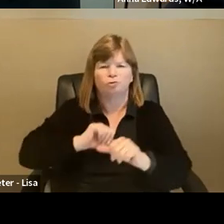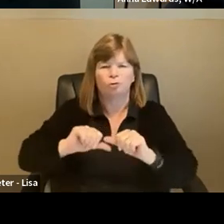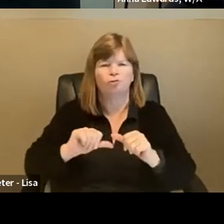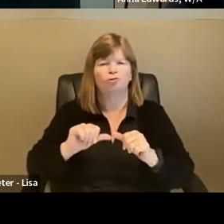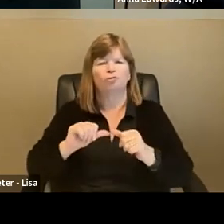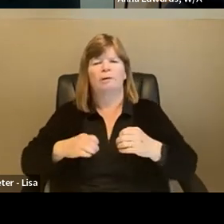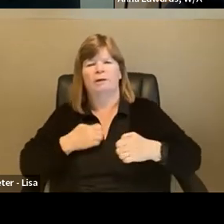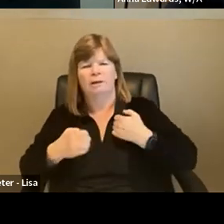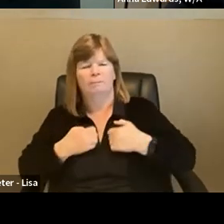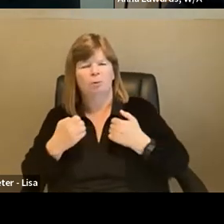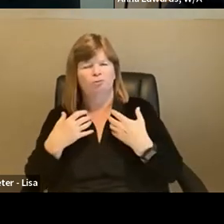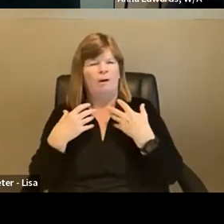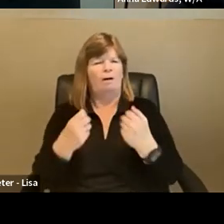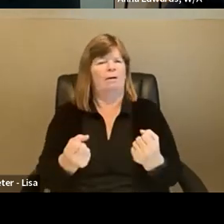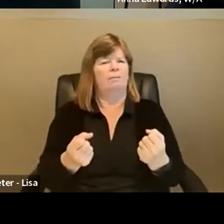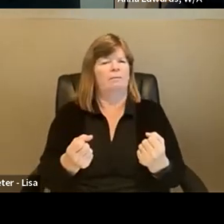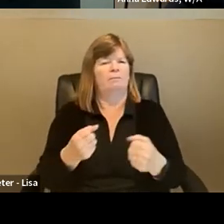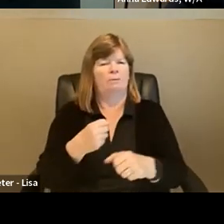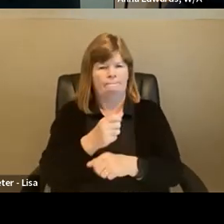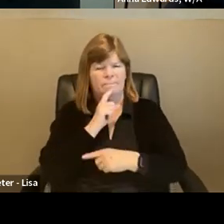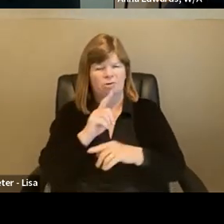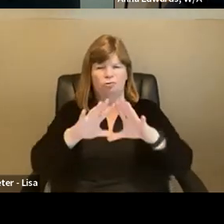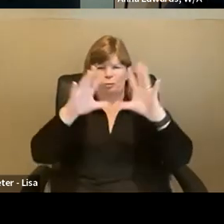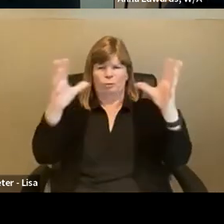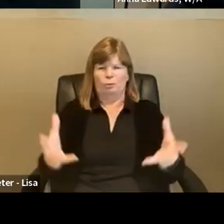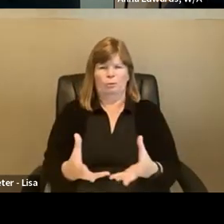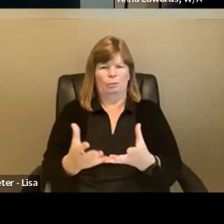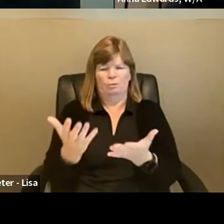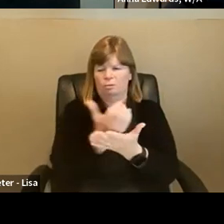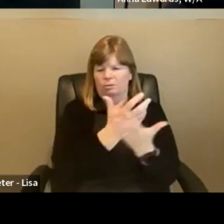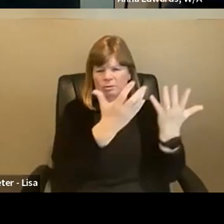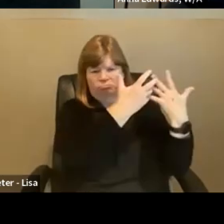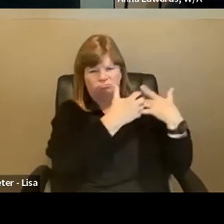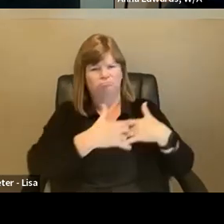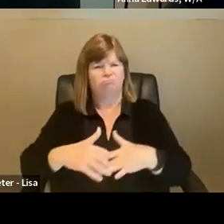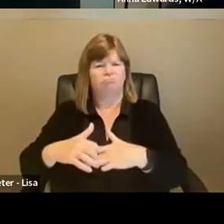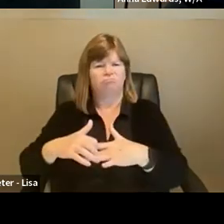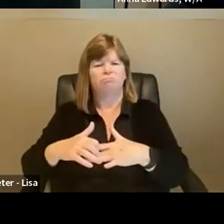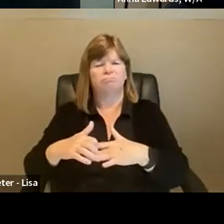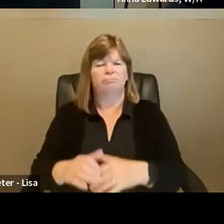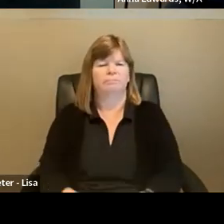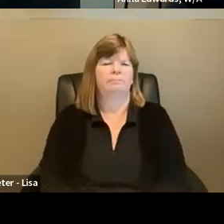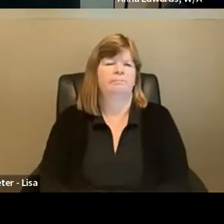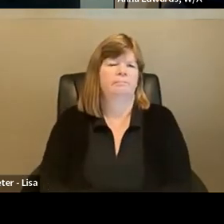We really are ensuring that it's all aligned to our district's strategic plan.